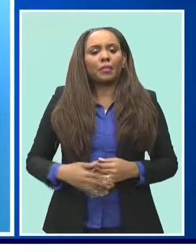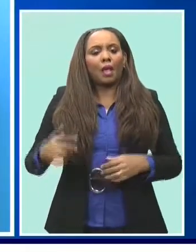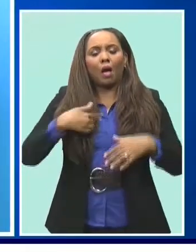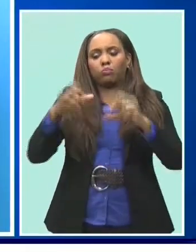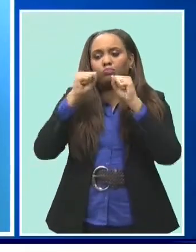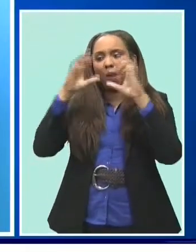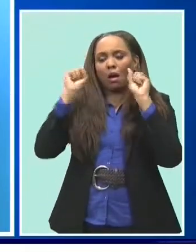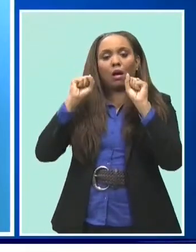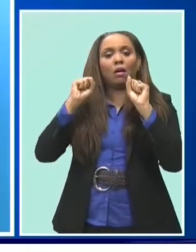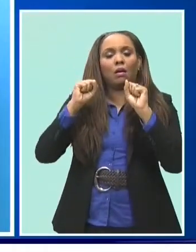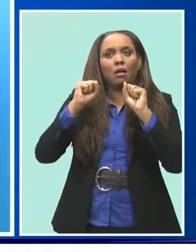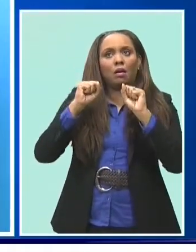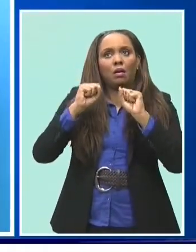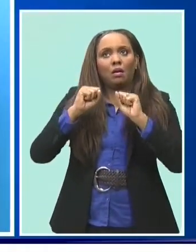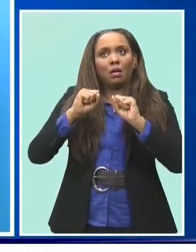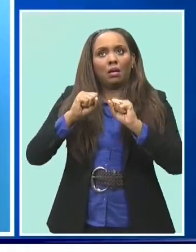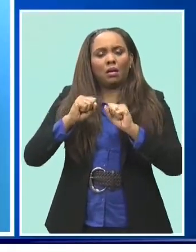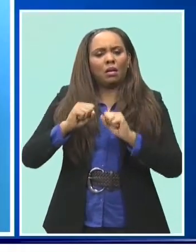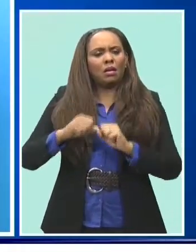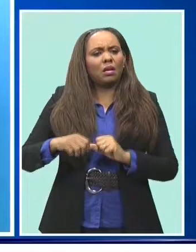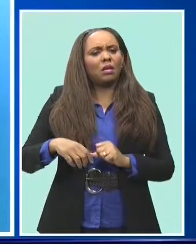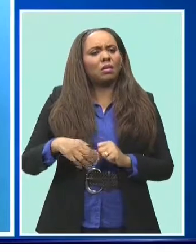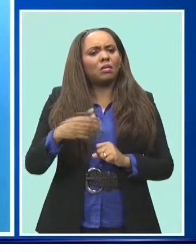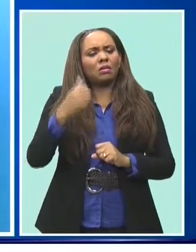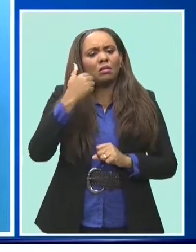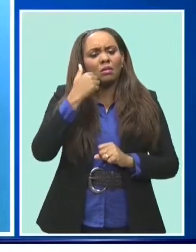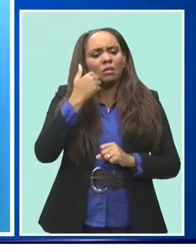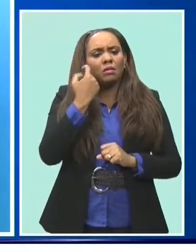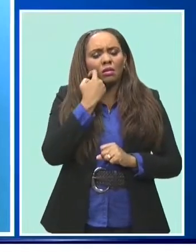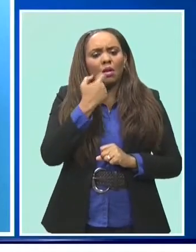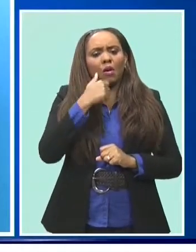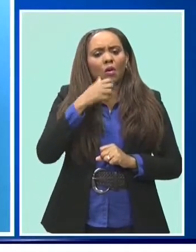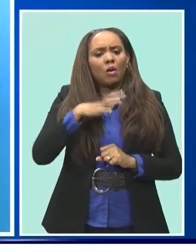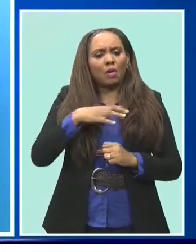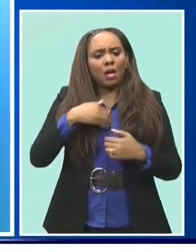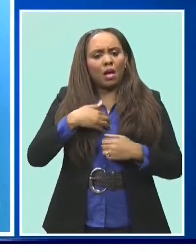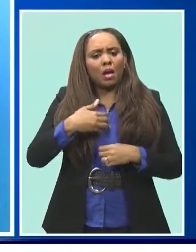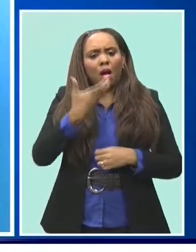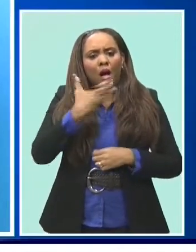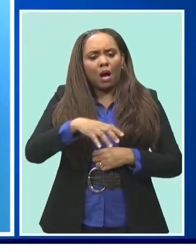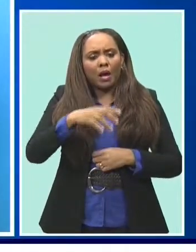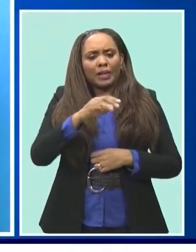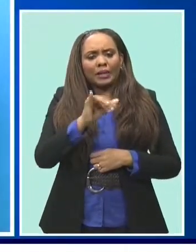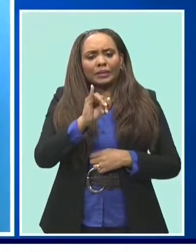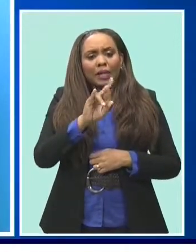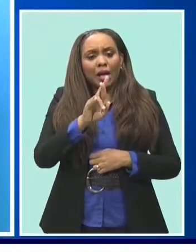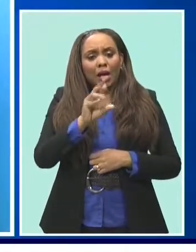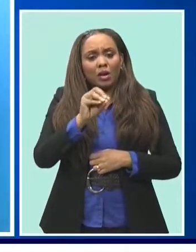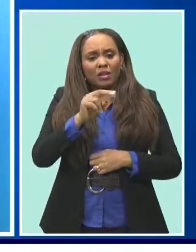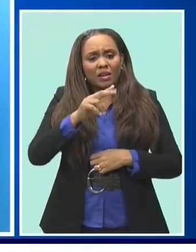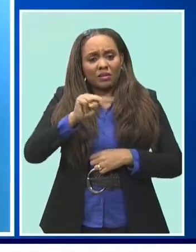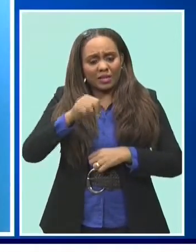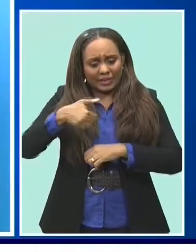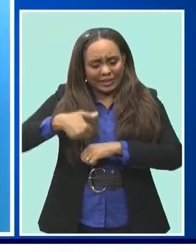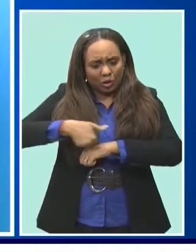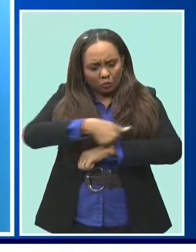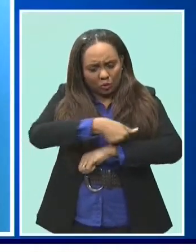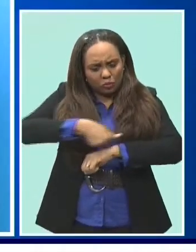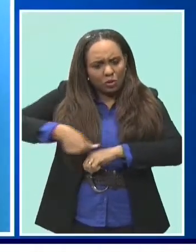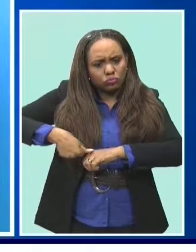woman throwing a hot iron at a child and burning the child. And I'm saying, no,